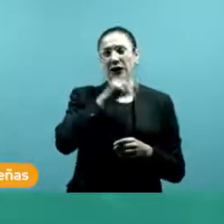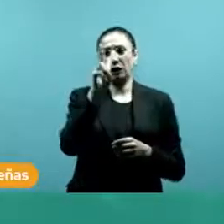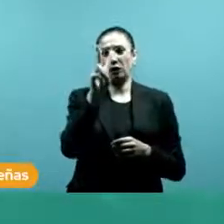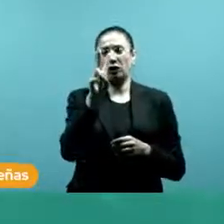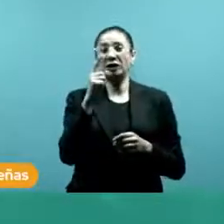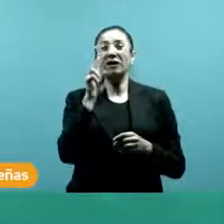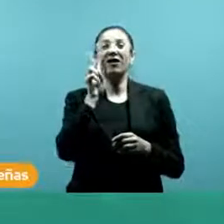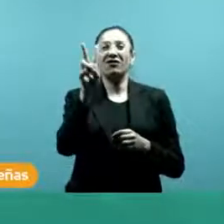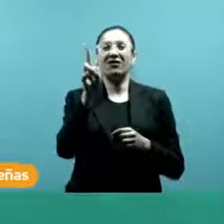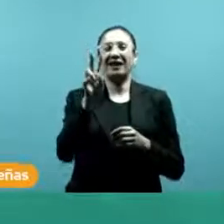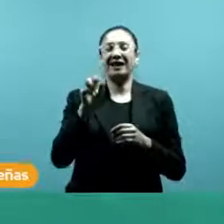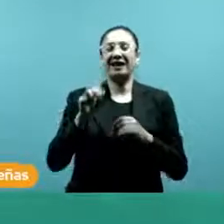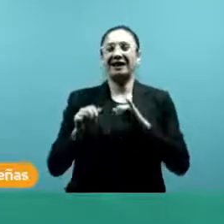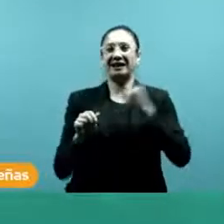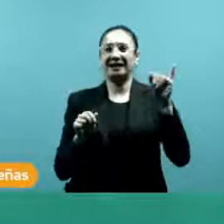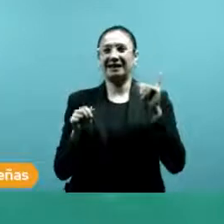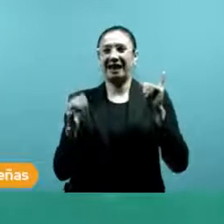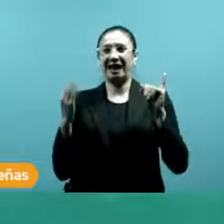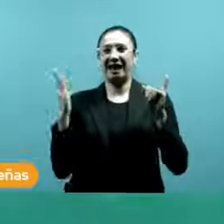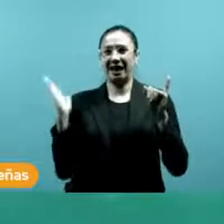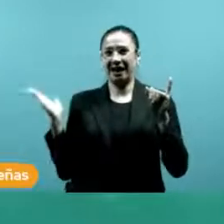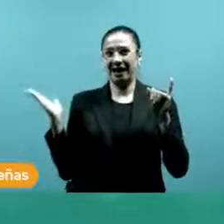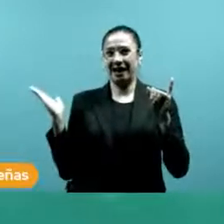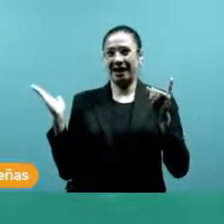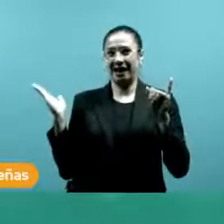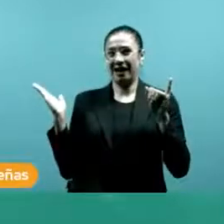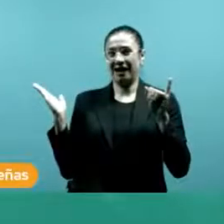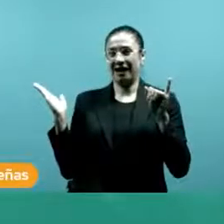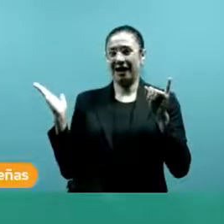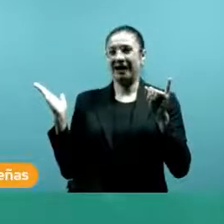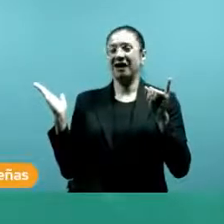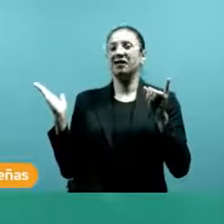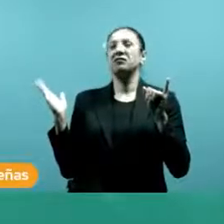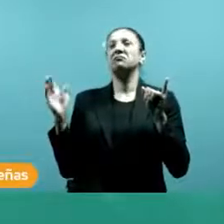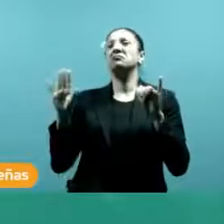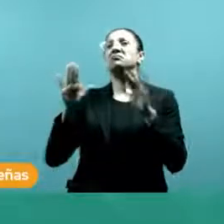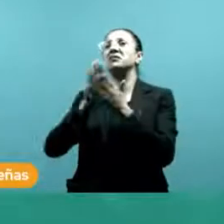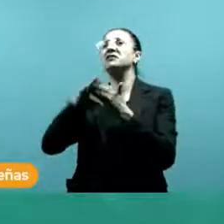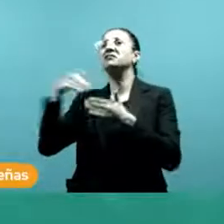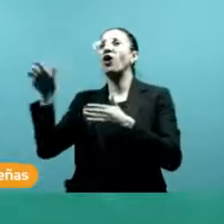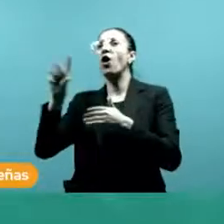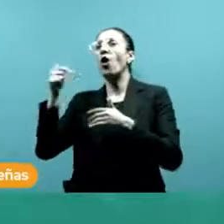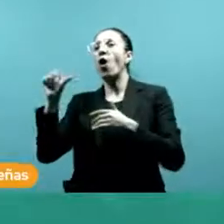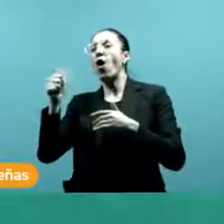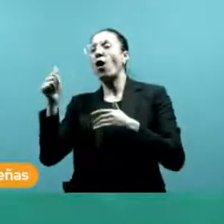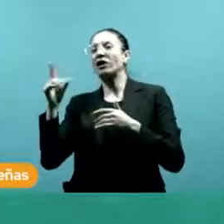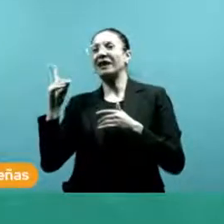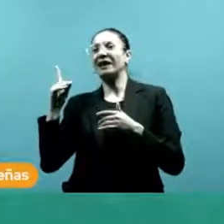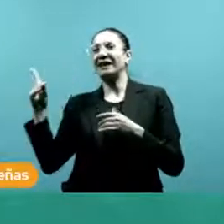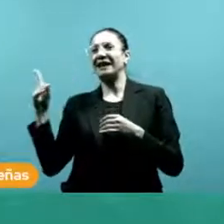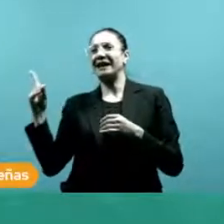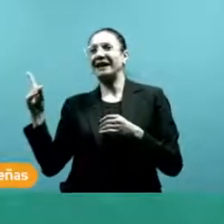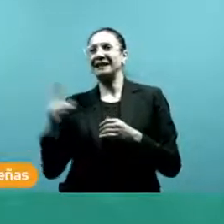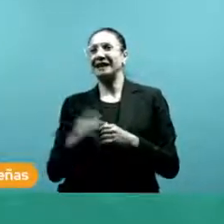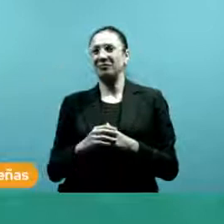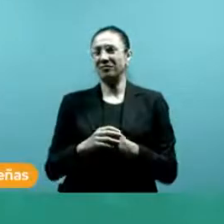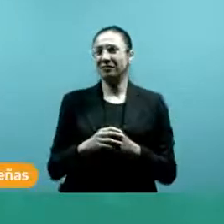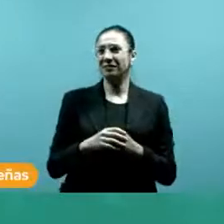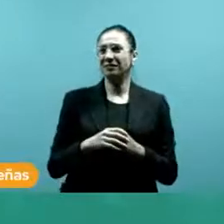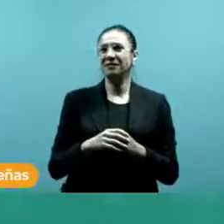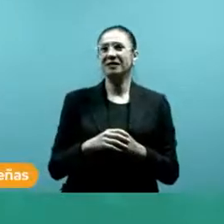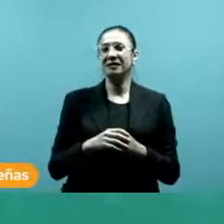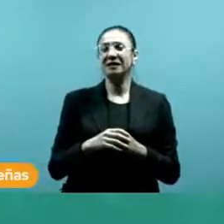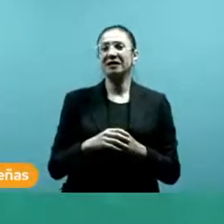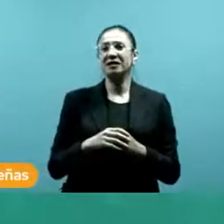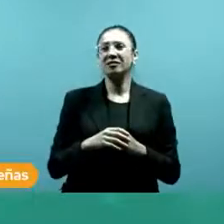I, and then on the right you can see the site of Birkenau. Luego, la derecha, so ver our el lugar de mission is to preserve those